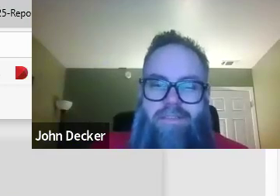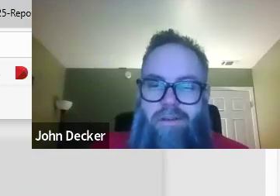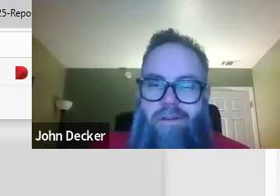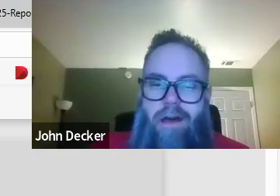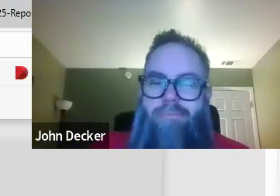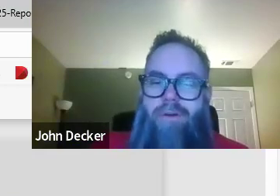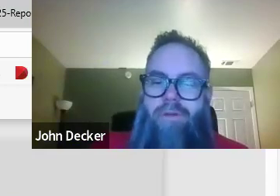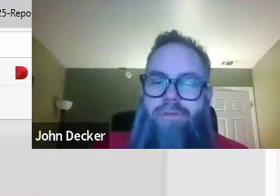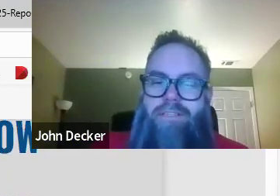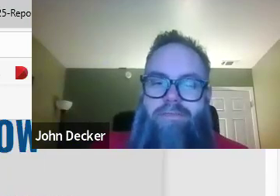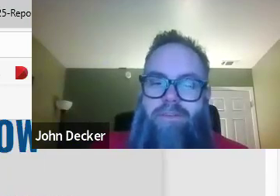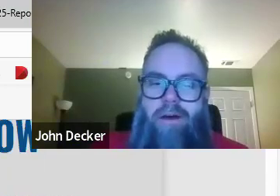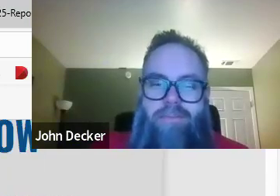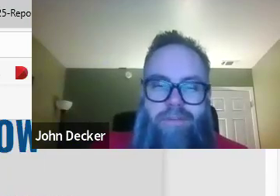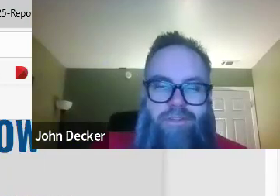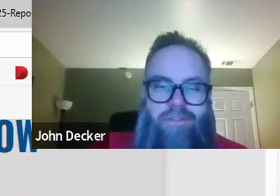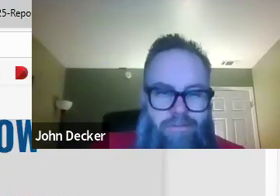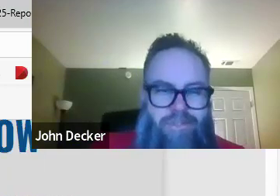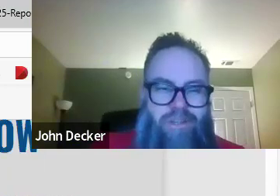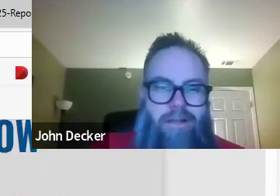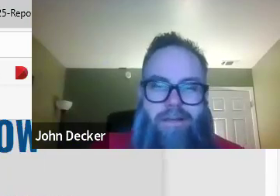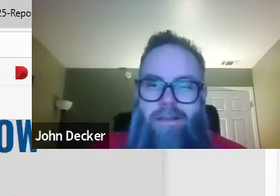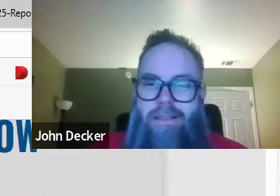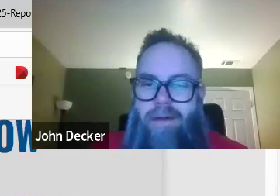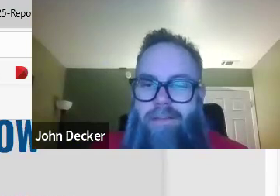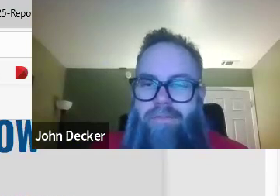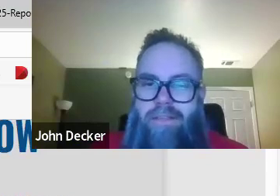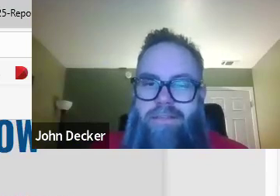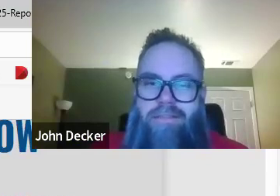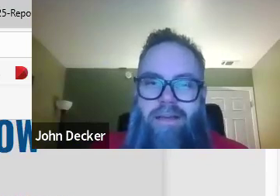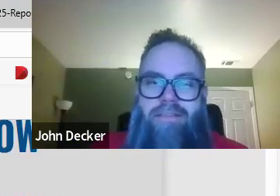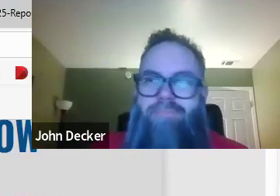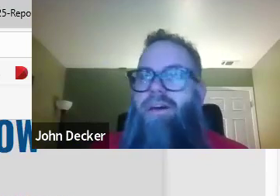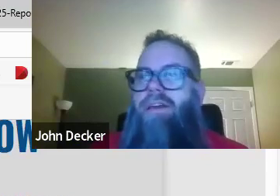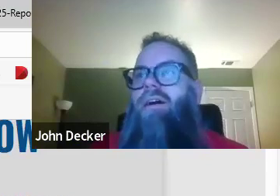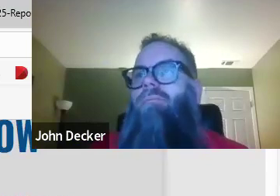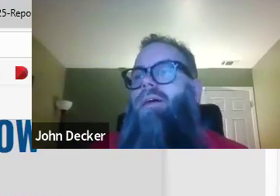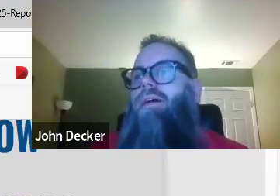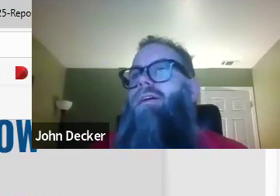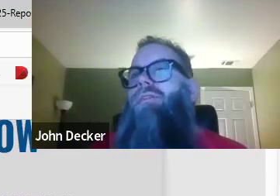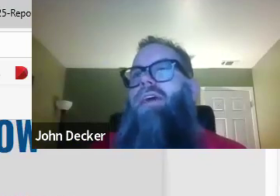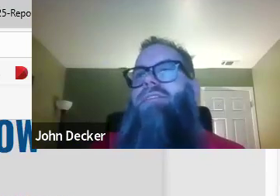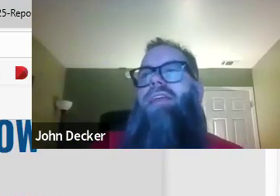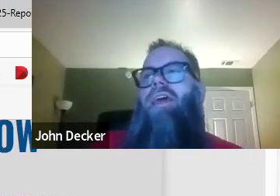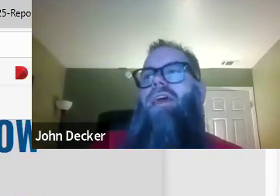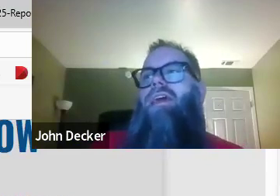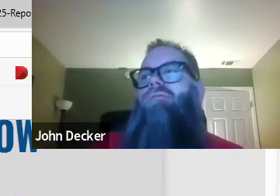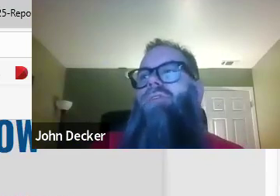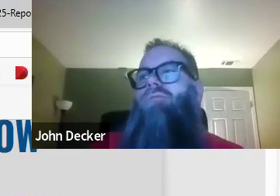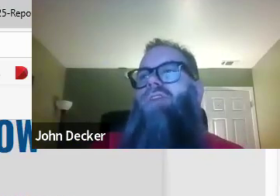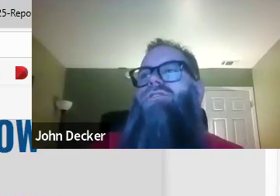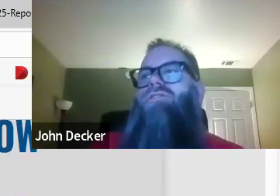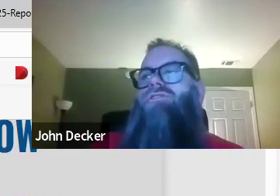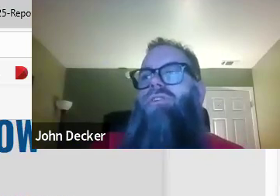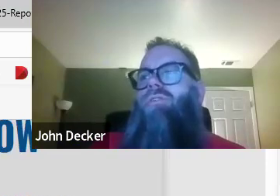Priscilla Holmes is on or not, but we received some awesome pictures. I think it was Shauna that might have given this to us, but they did